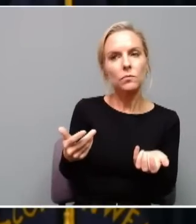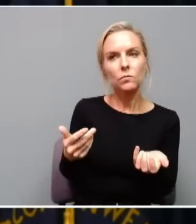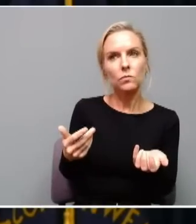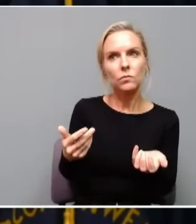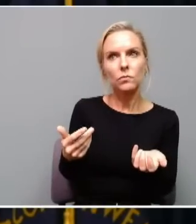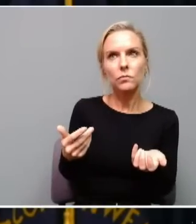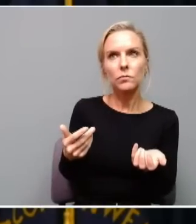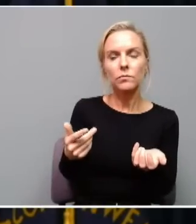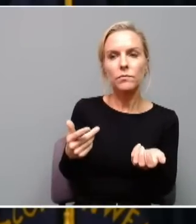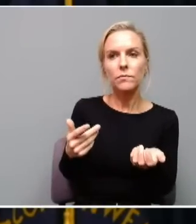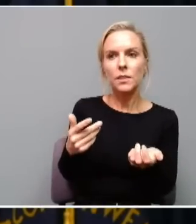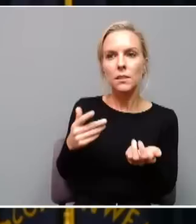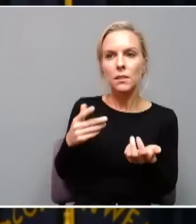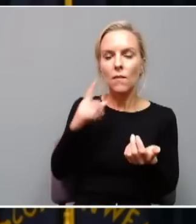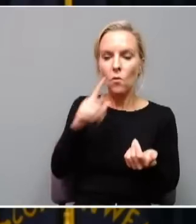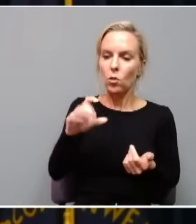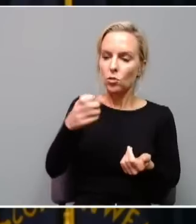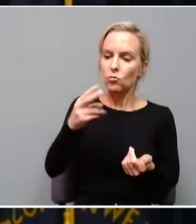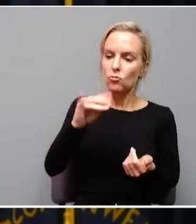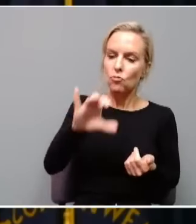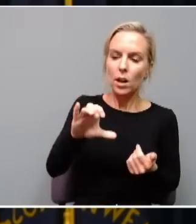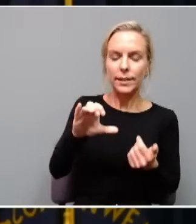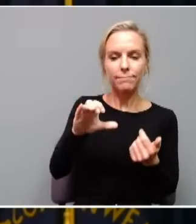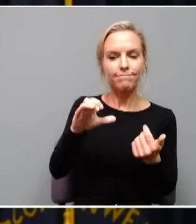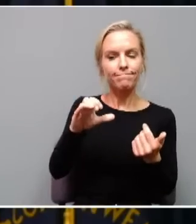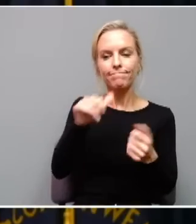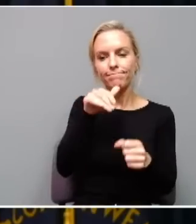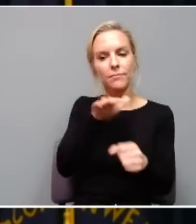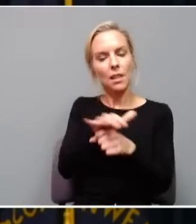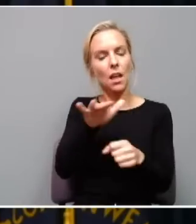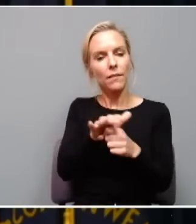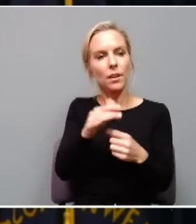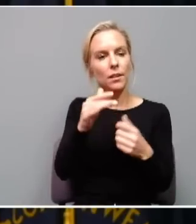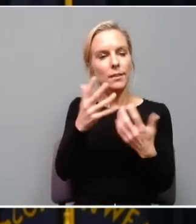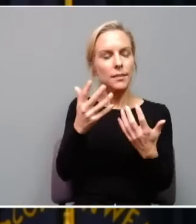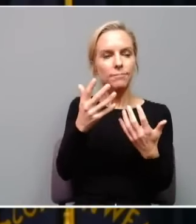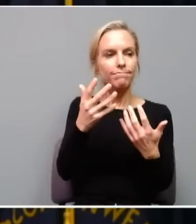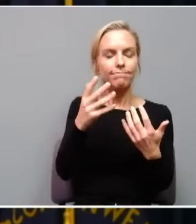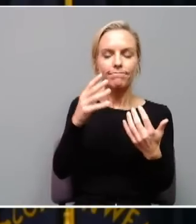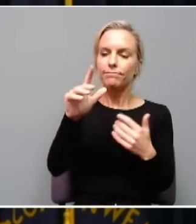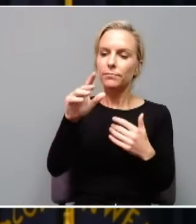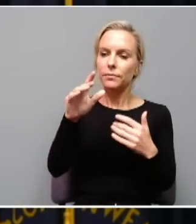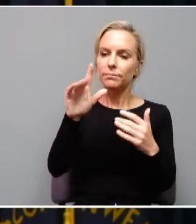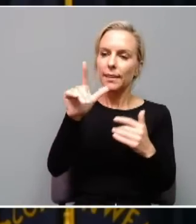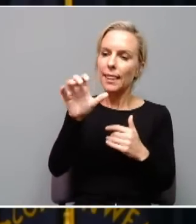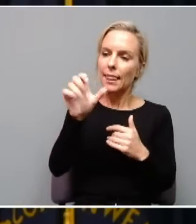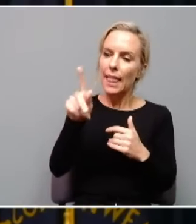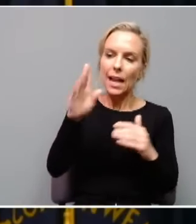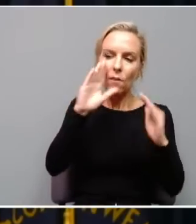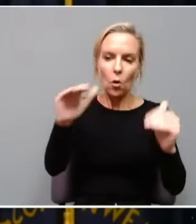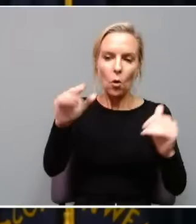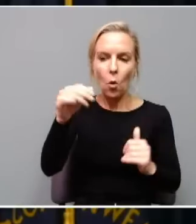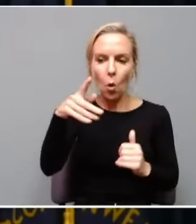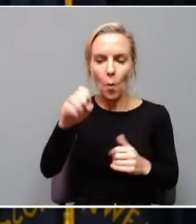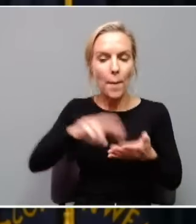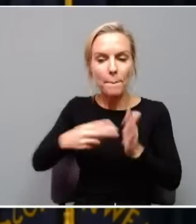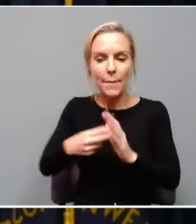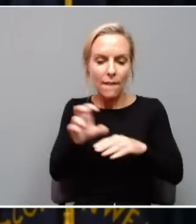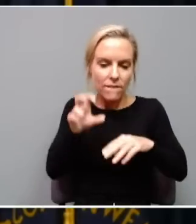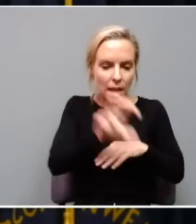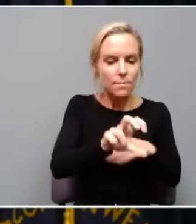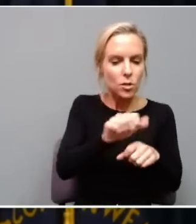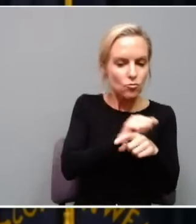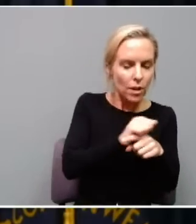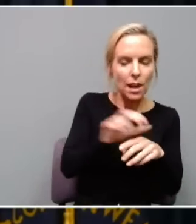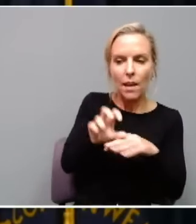despair or chronic lack of hope. That can be investment in training, investment in institutions that